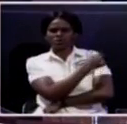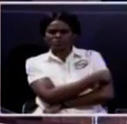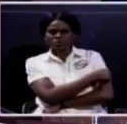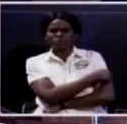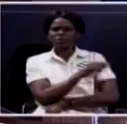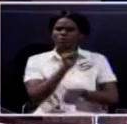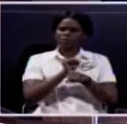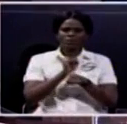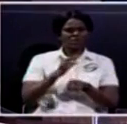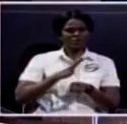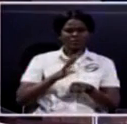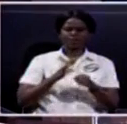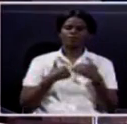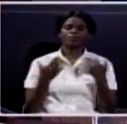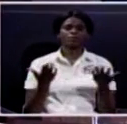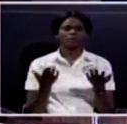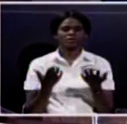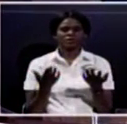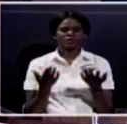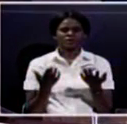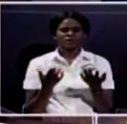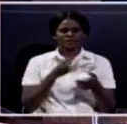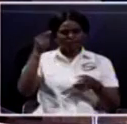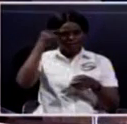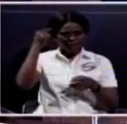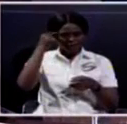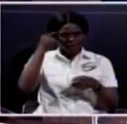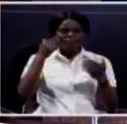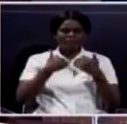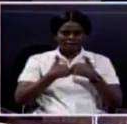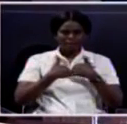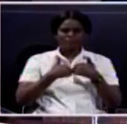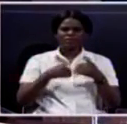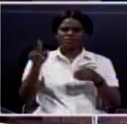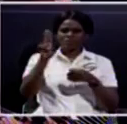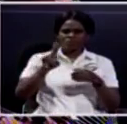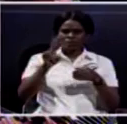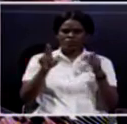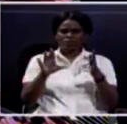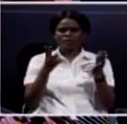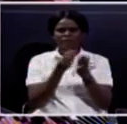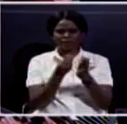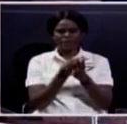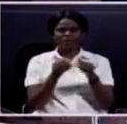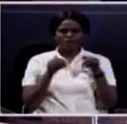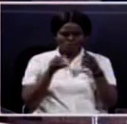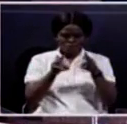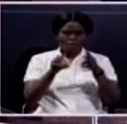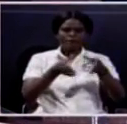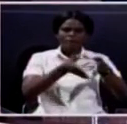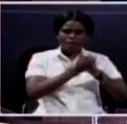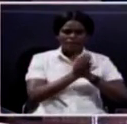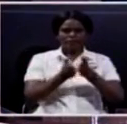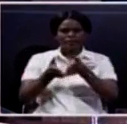apart, and government had to come up with user fees and various ways of asking